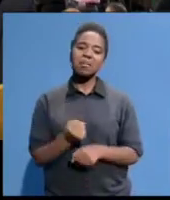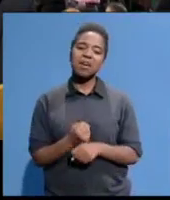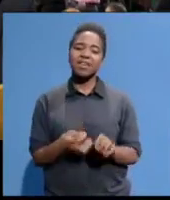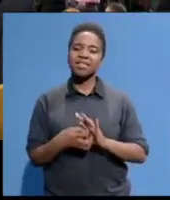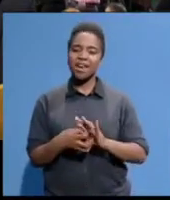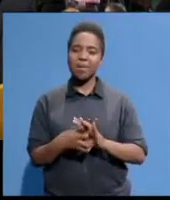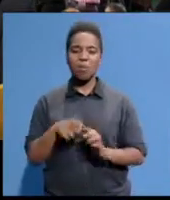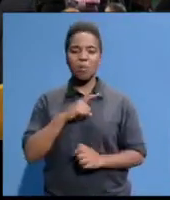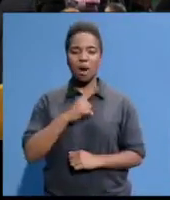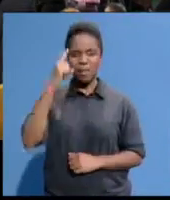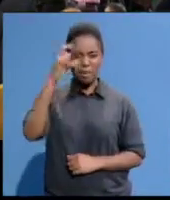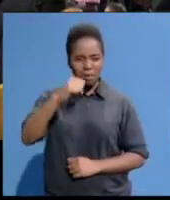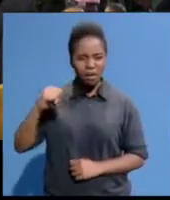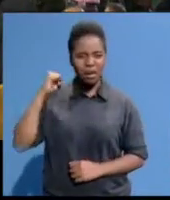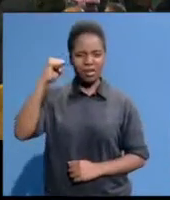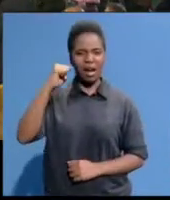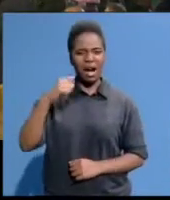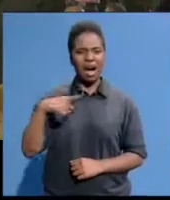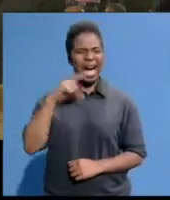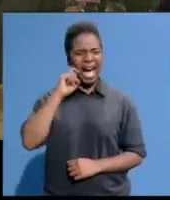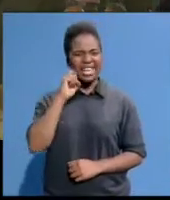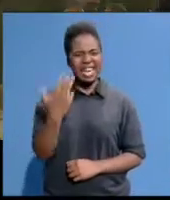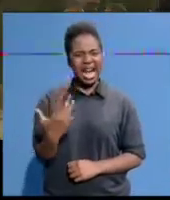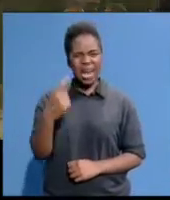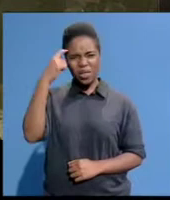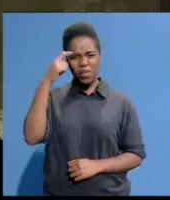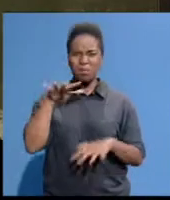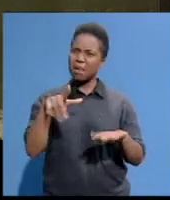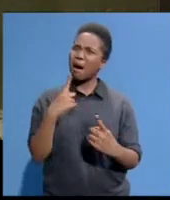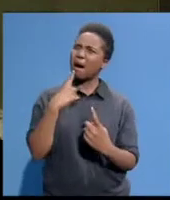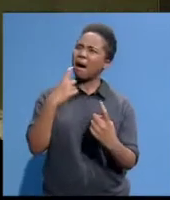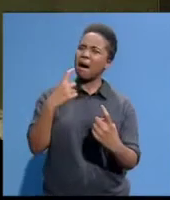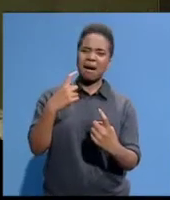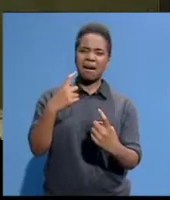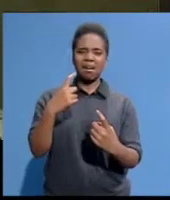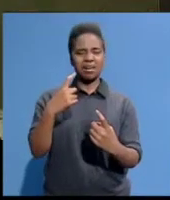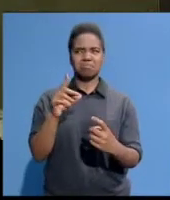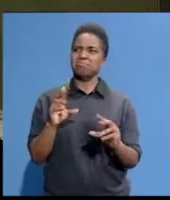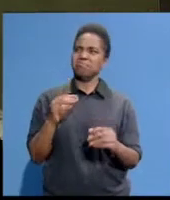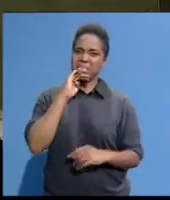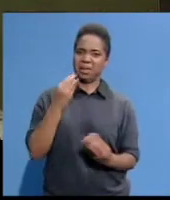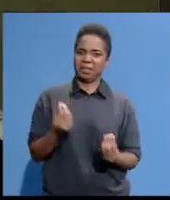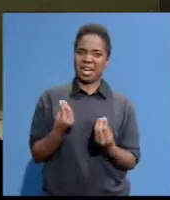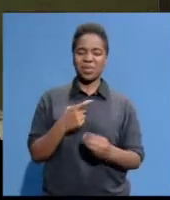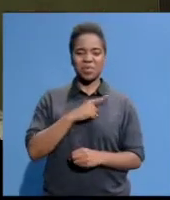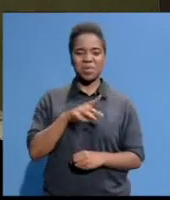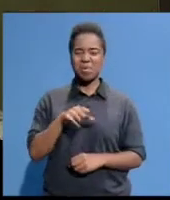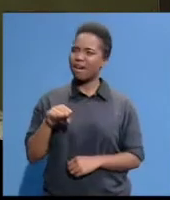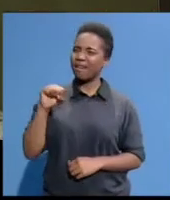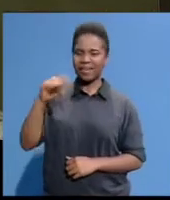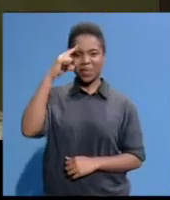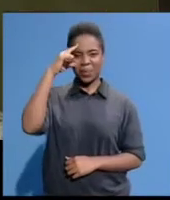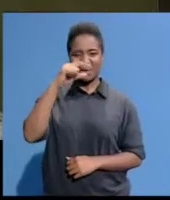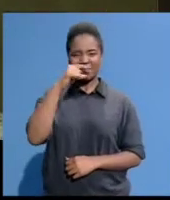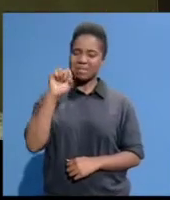of what he thought when he was just a young boy of 9 years old. And when they mentioned Mandela, and he thought, hey, he was just a famous young boy. So he made little anecdotes